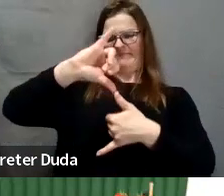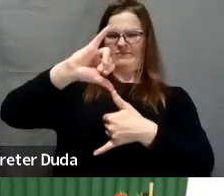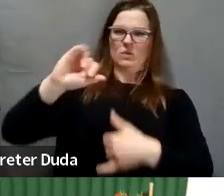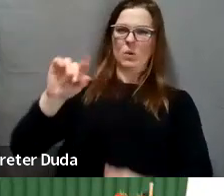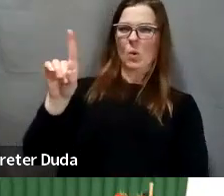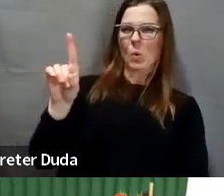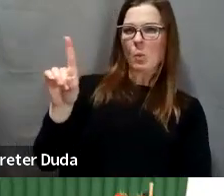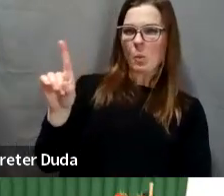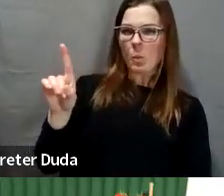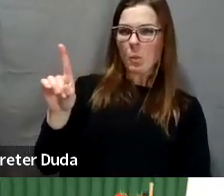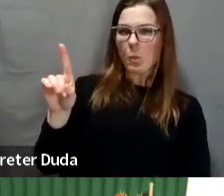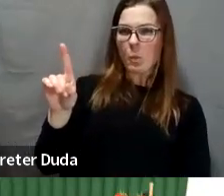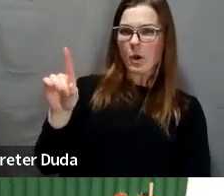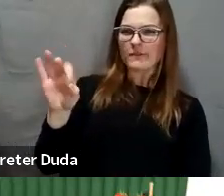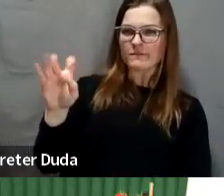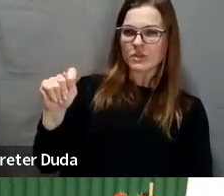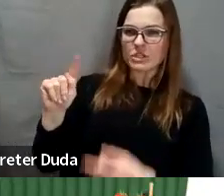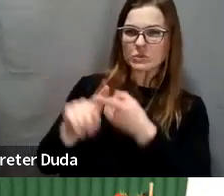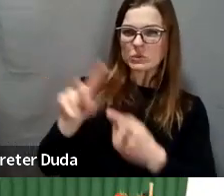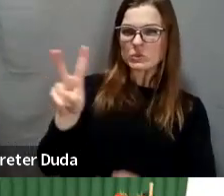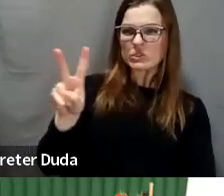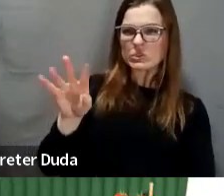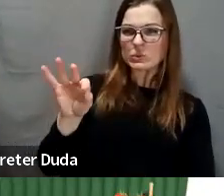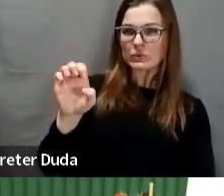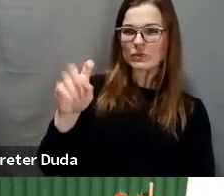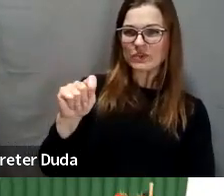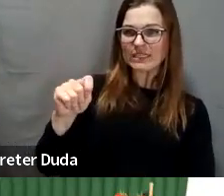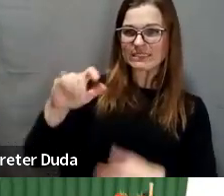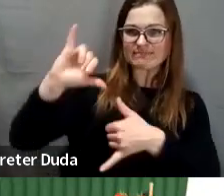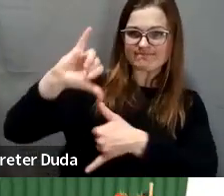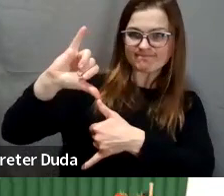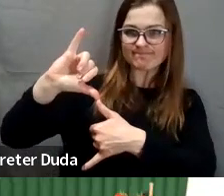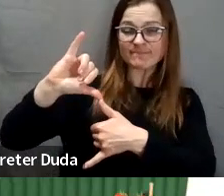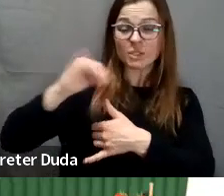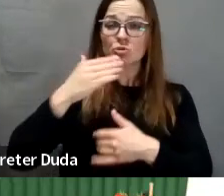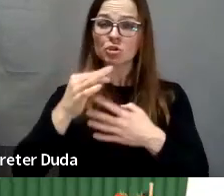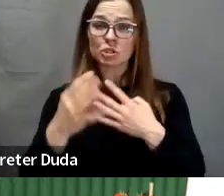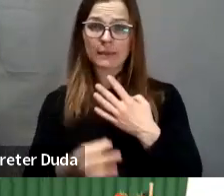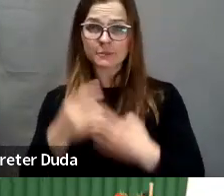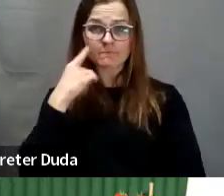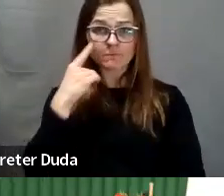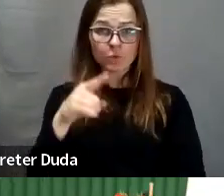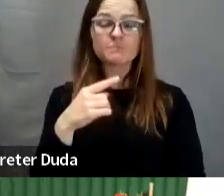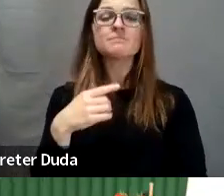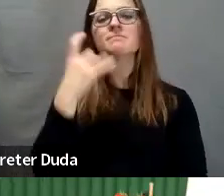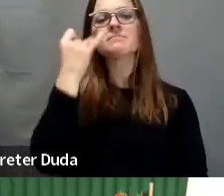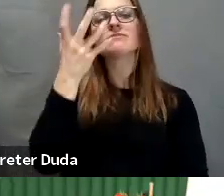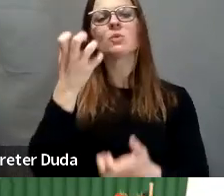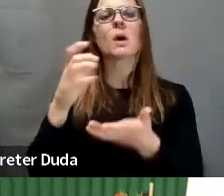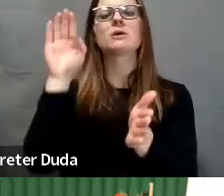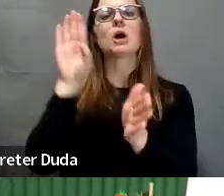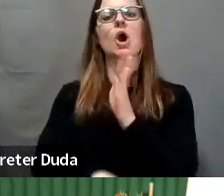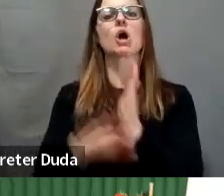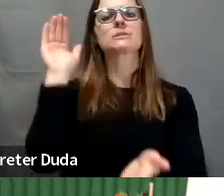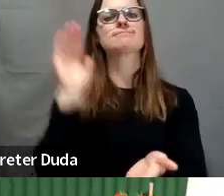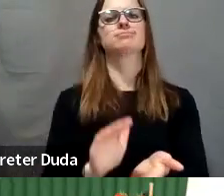deep. These are a good option if you're looking for a quick and low cost way to